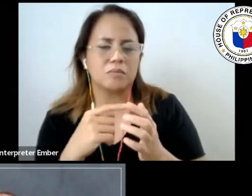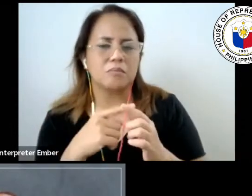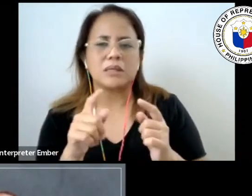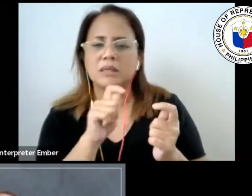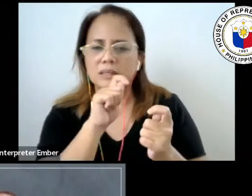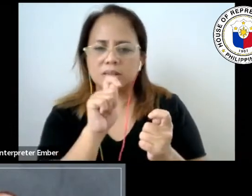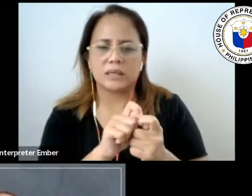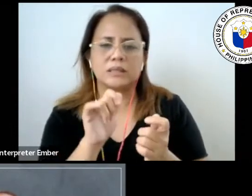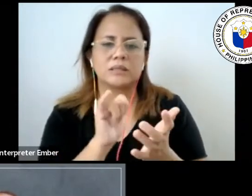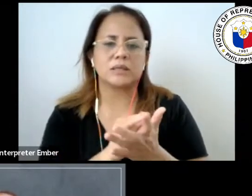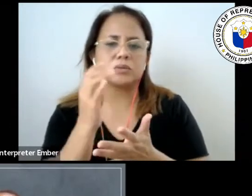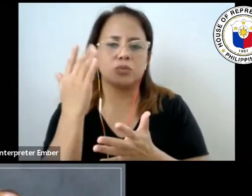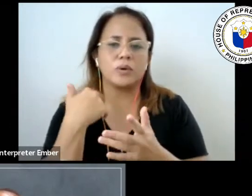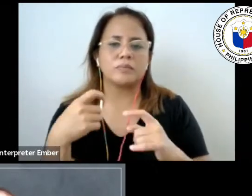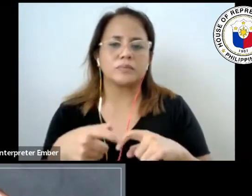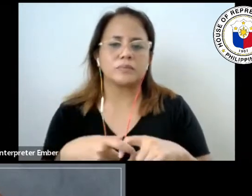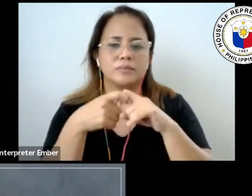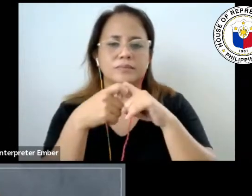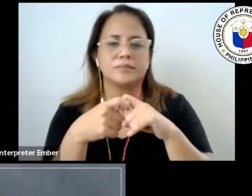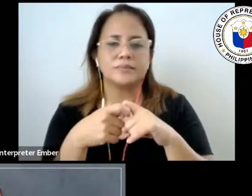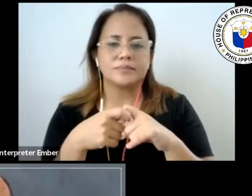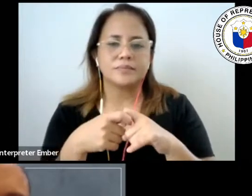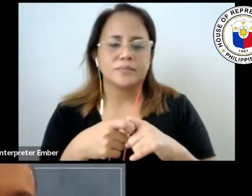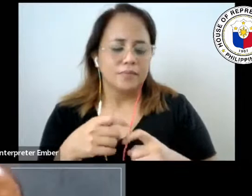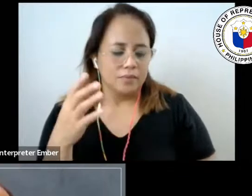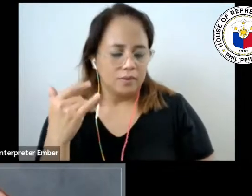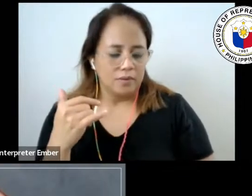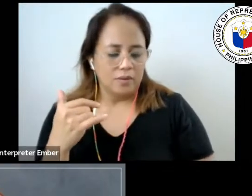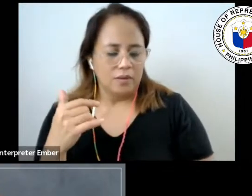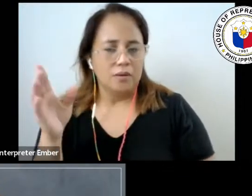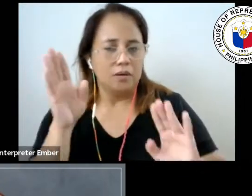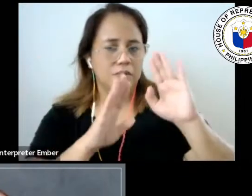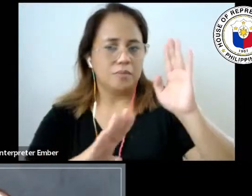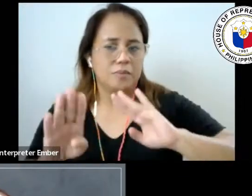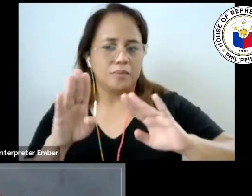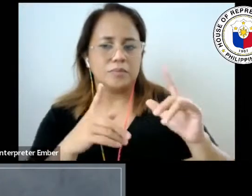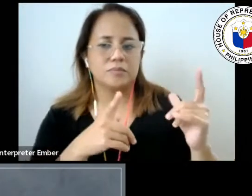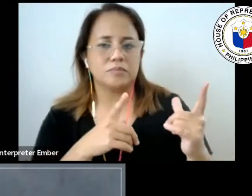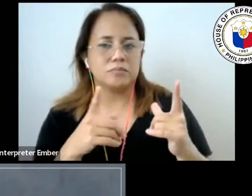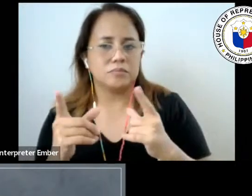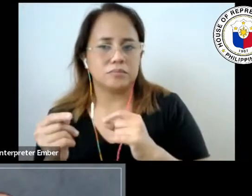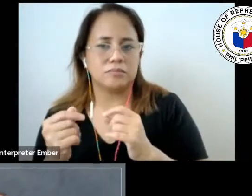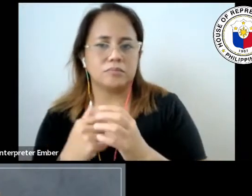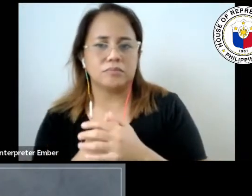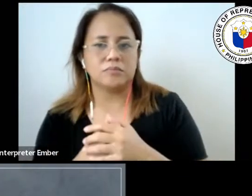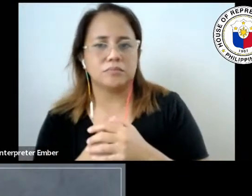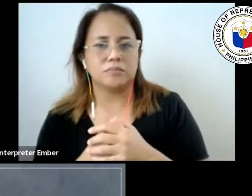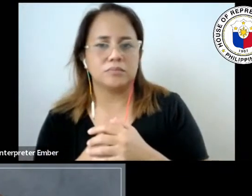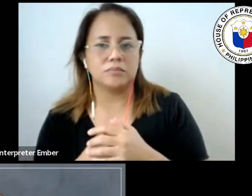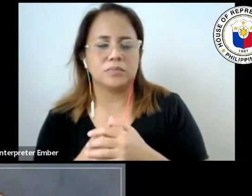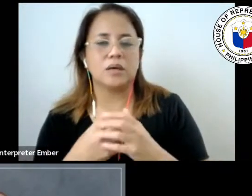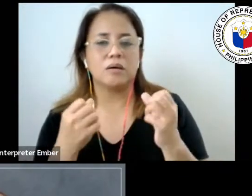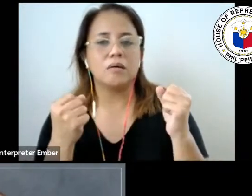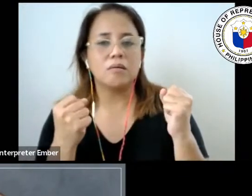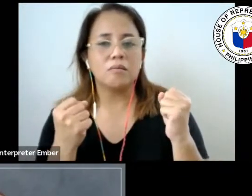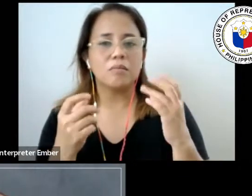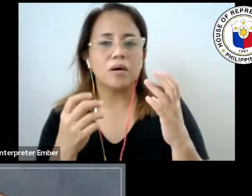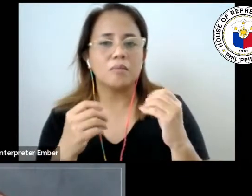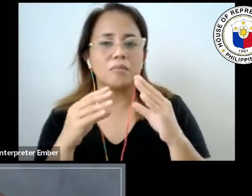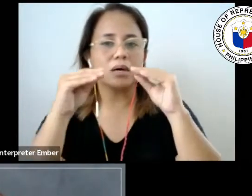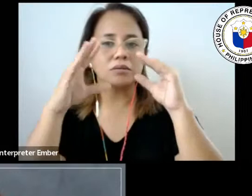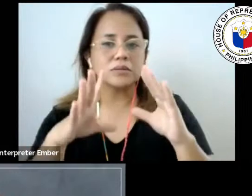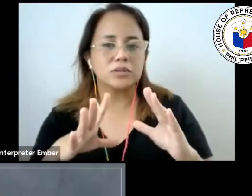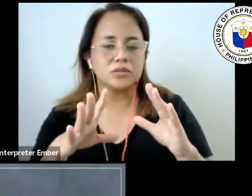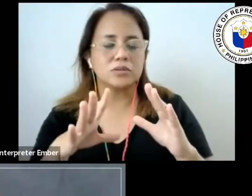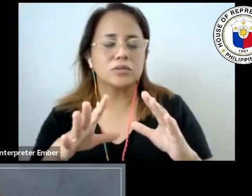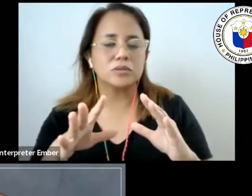Precisely, that's why we want it suspended, because of the problems of implementation. Karamihan po ng mga guro on the